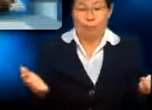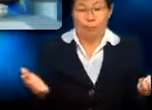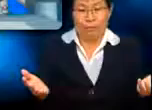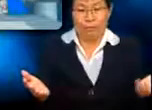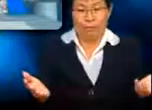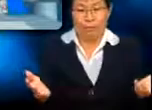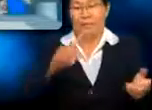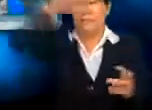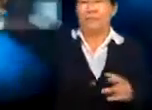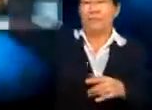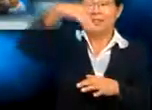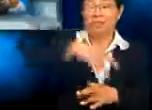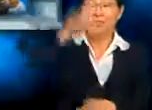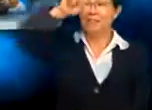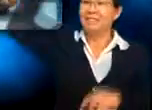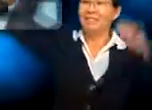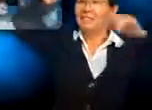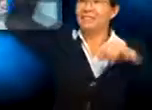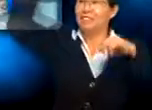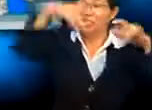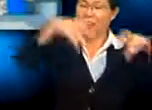Woo-wee! Sunshine!